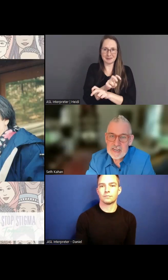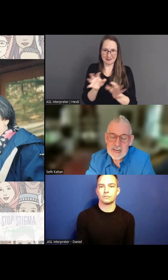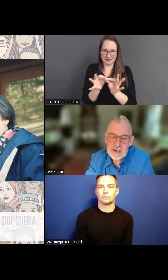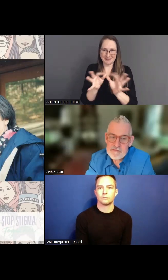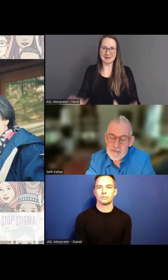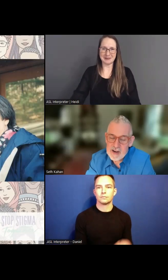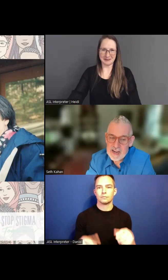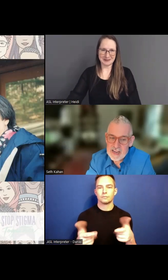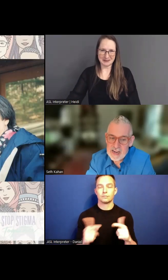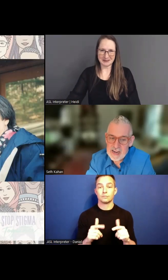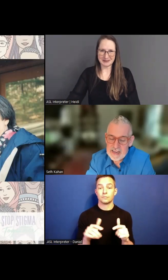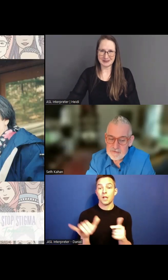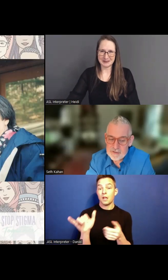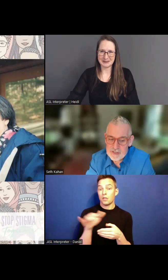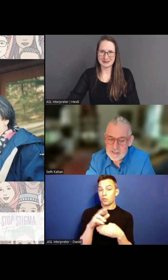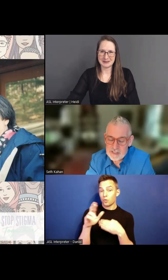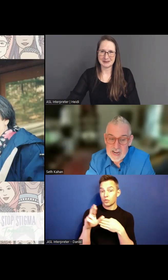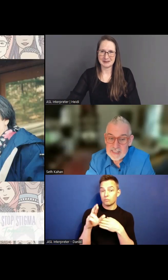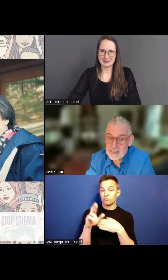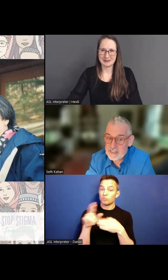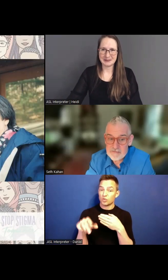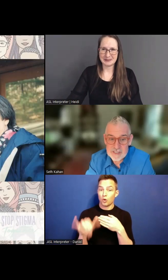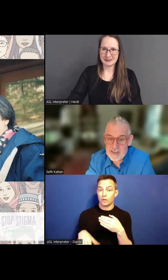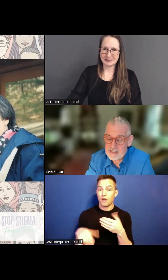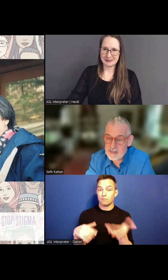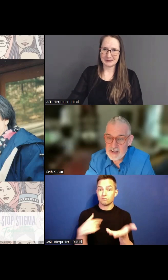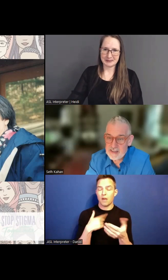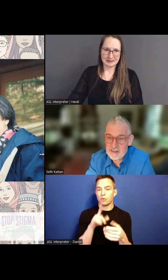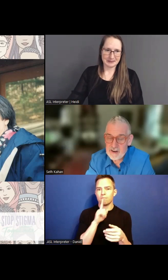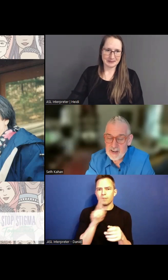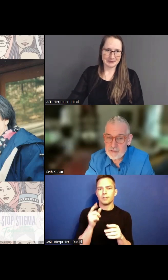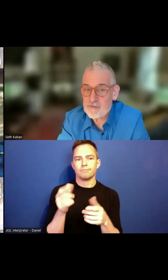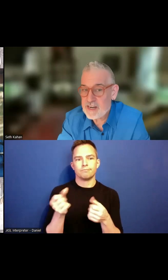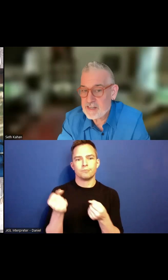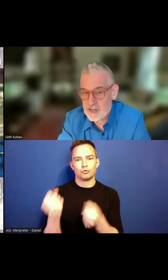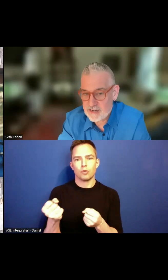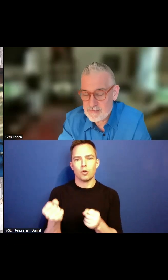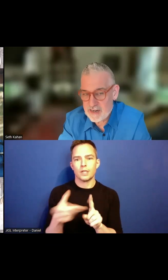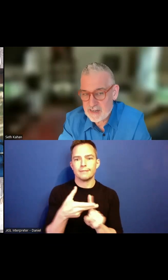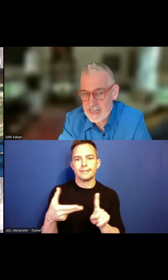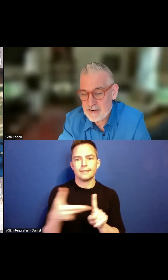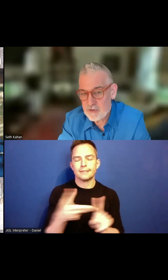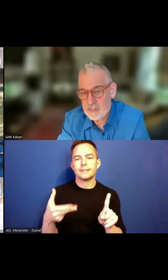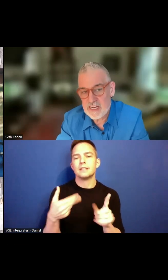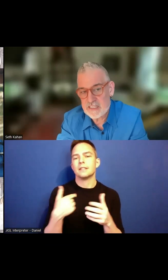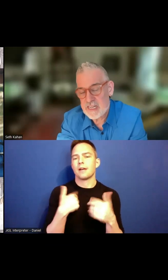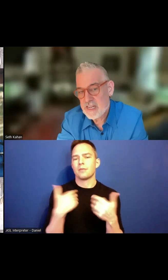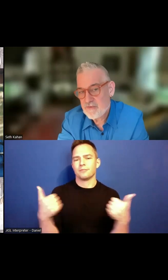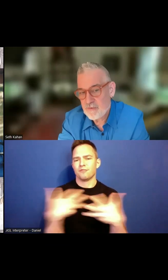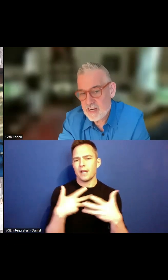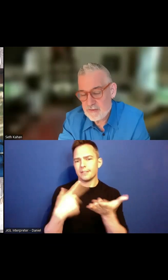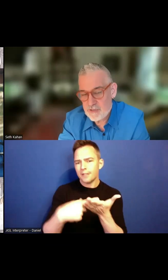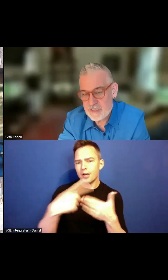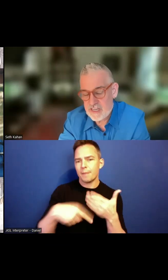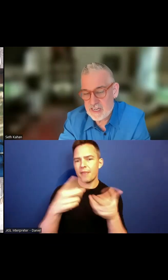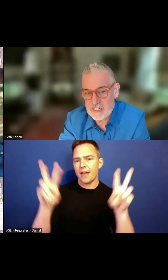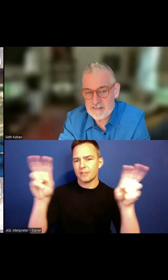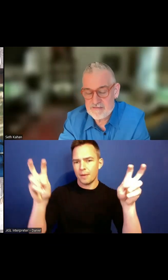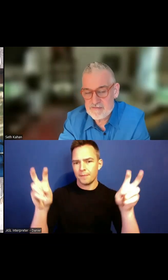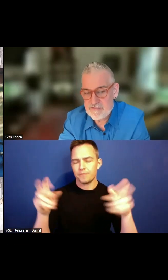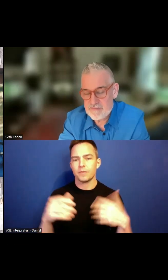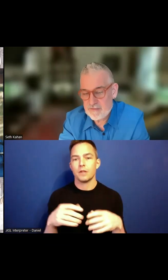that, I was just highly stigmatized. I was afraid to talk about it. And I realized when I